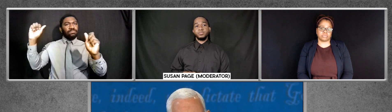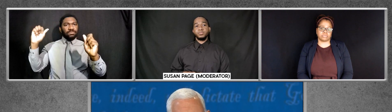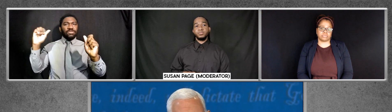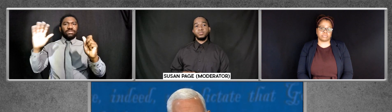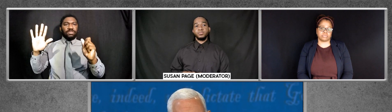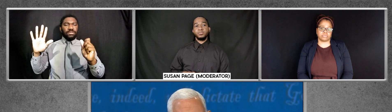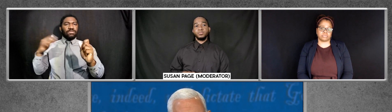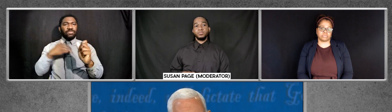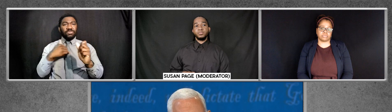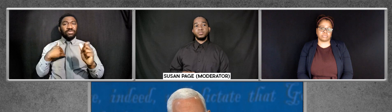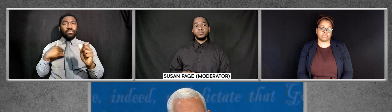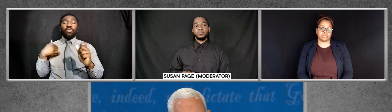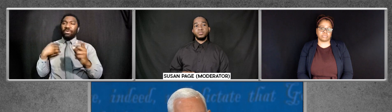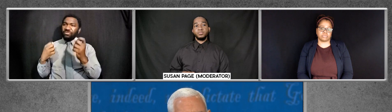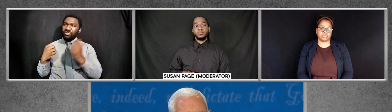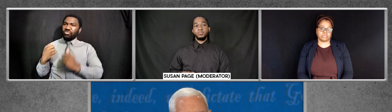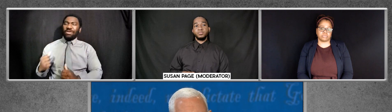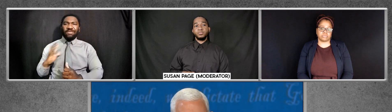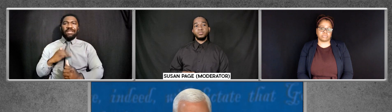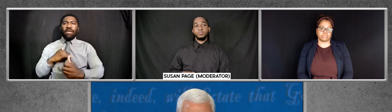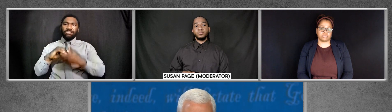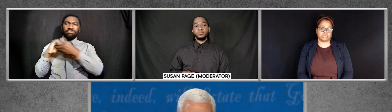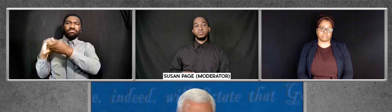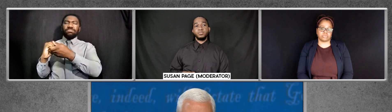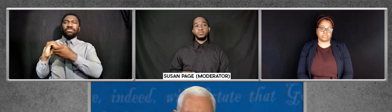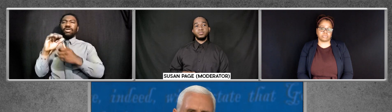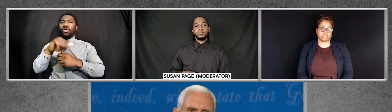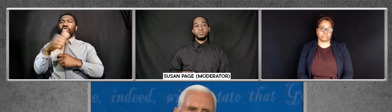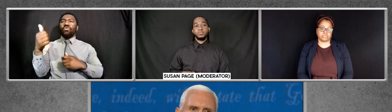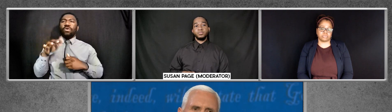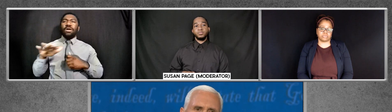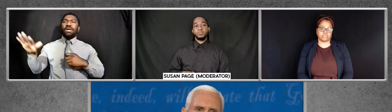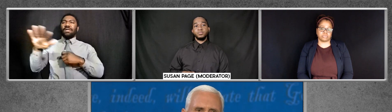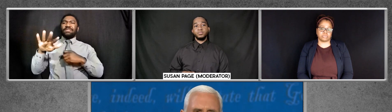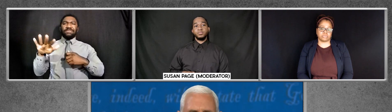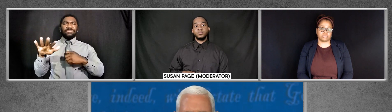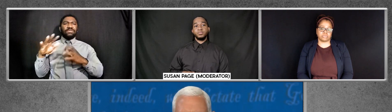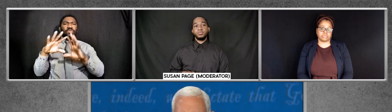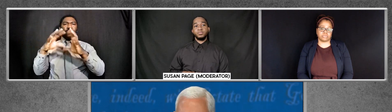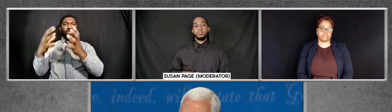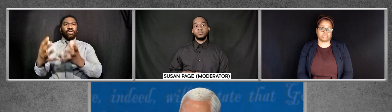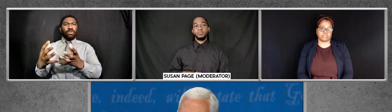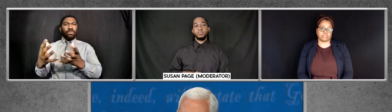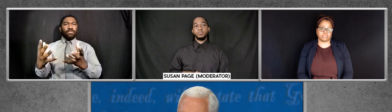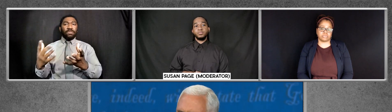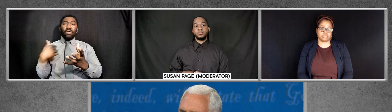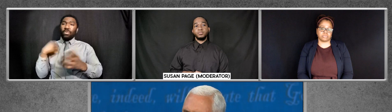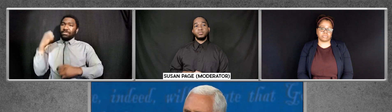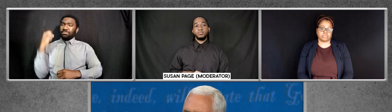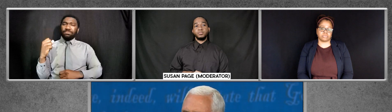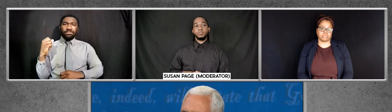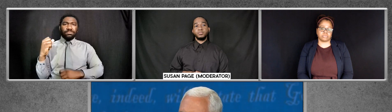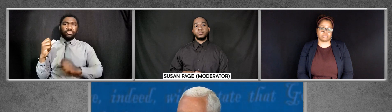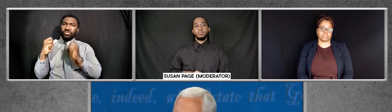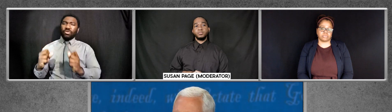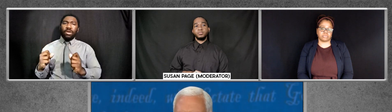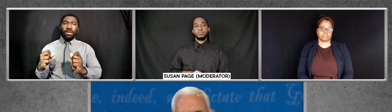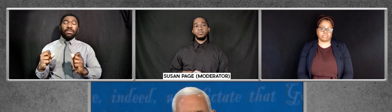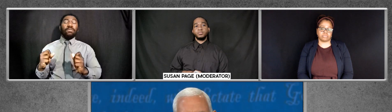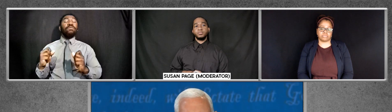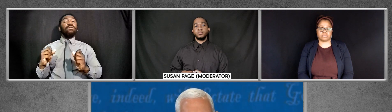strong against those who would do us harm. You know, when President Trump came into office, ISIS had captured